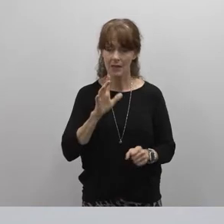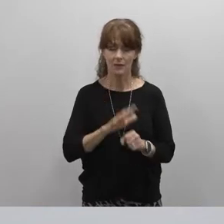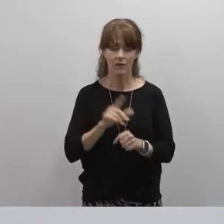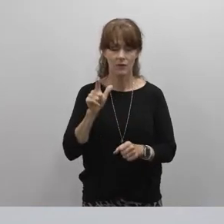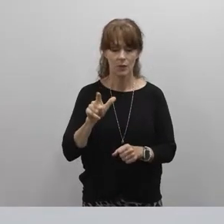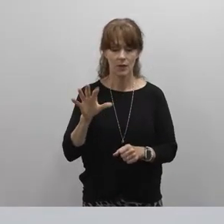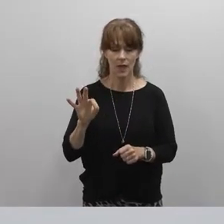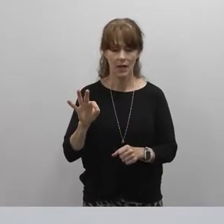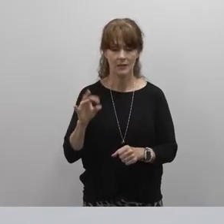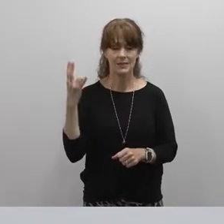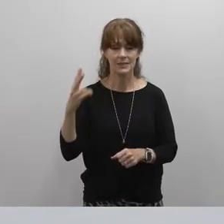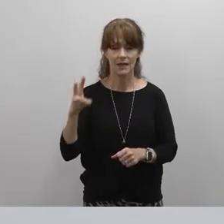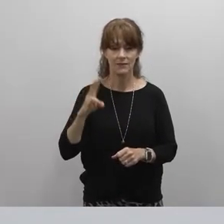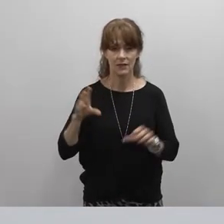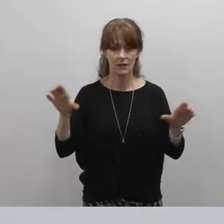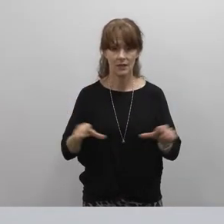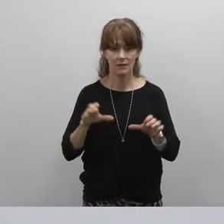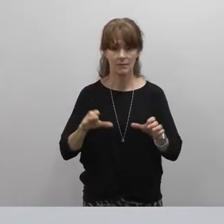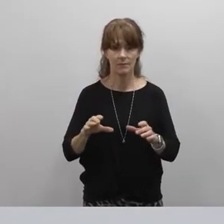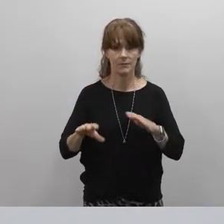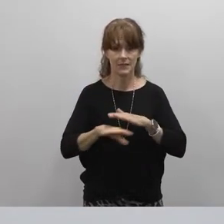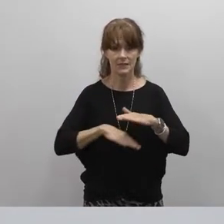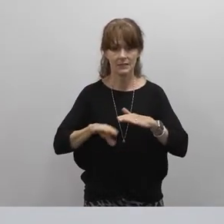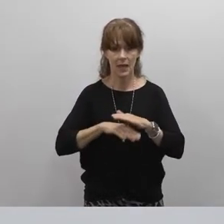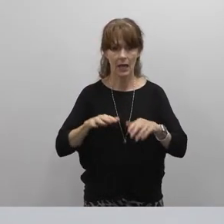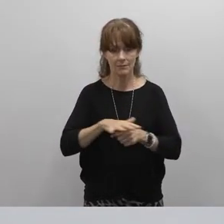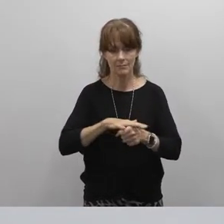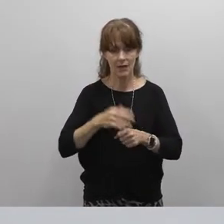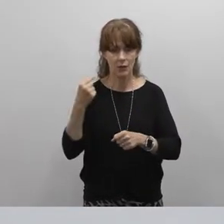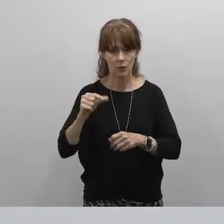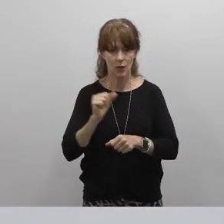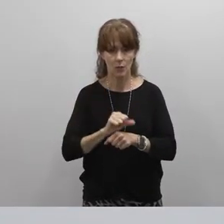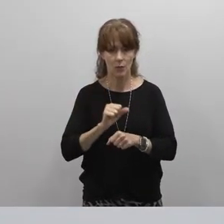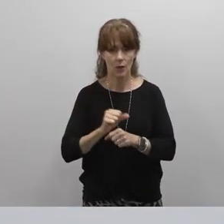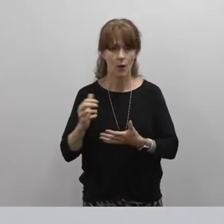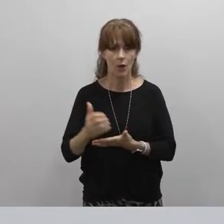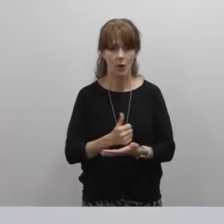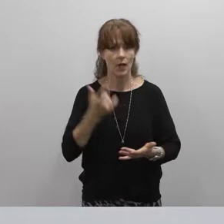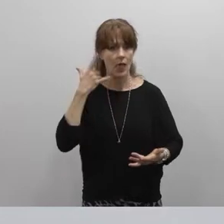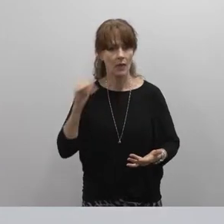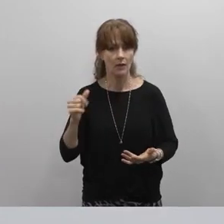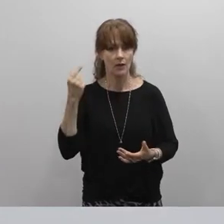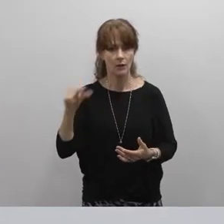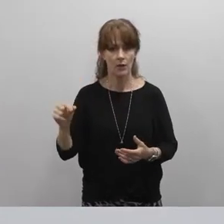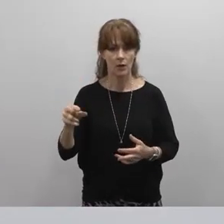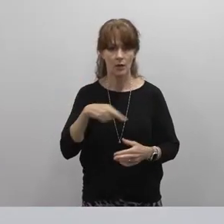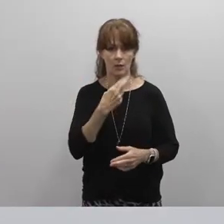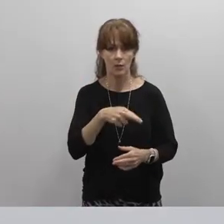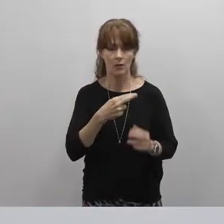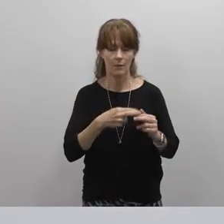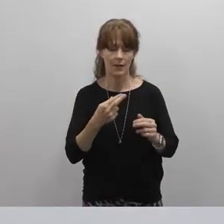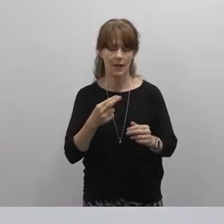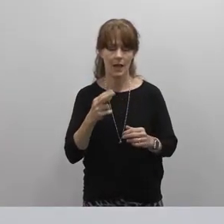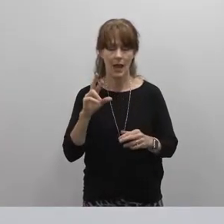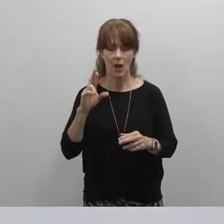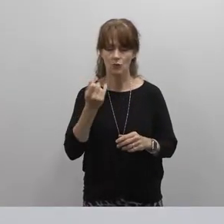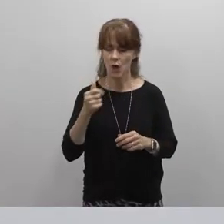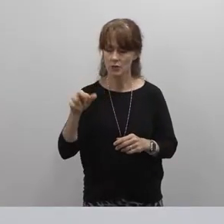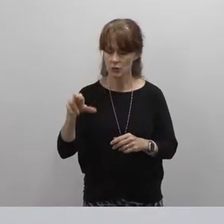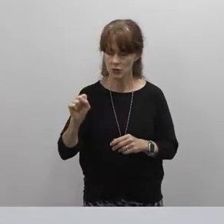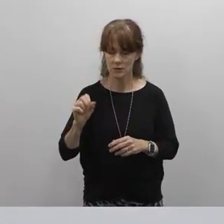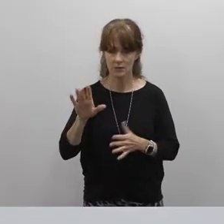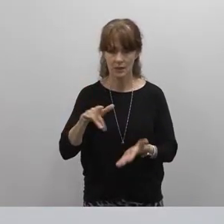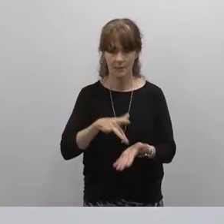and 17 of those I have done site-based green work, including earning the California Green Ribbon at Rogers Middle School.